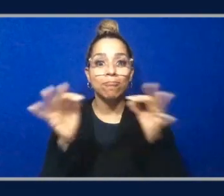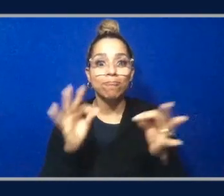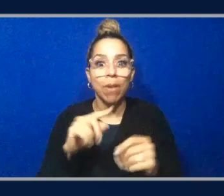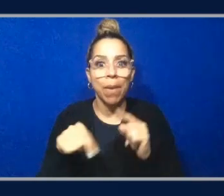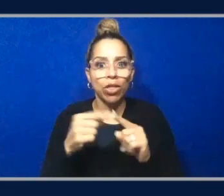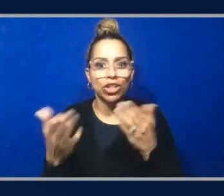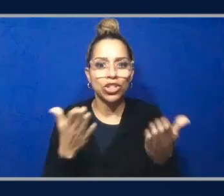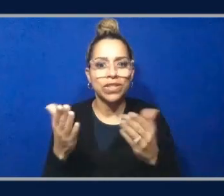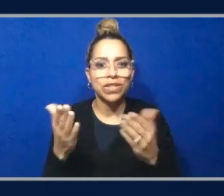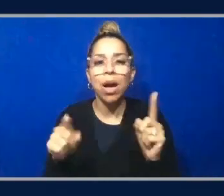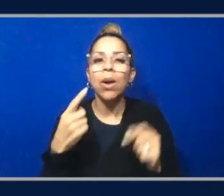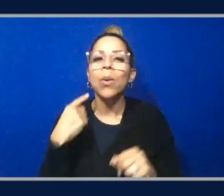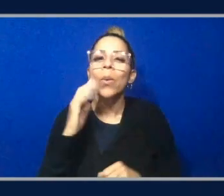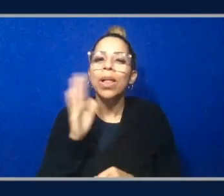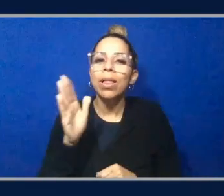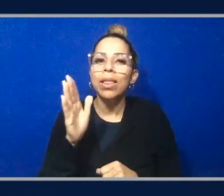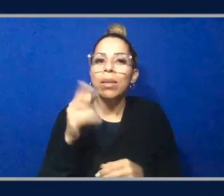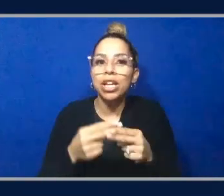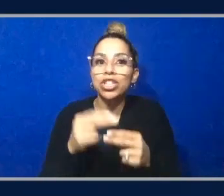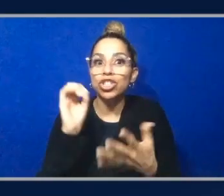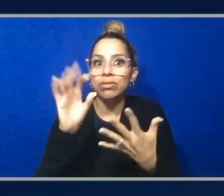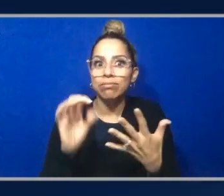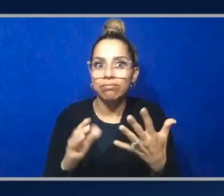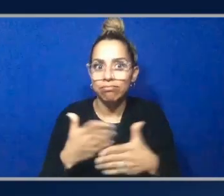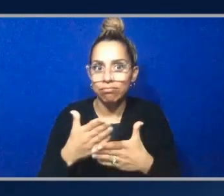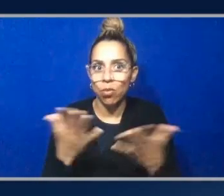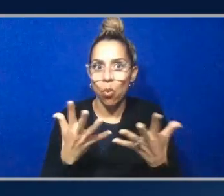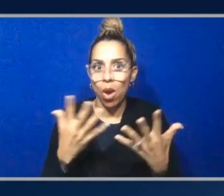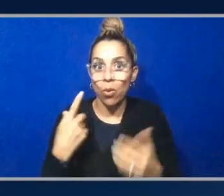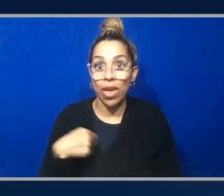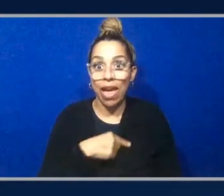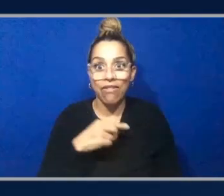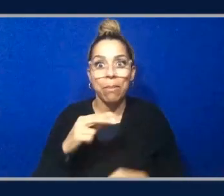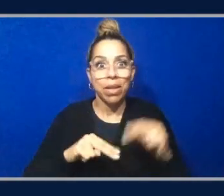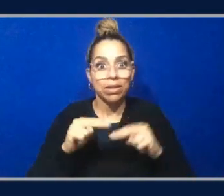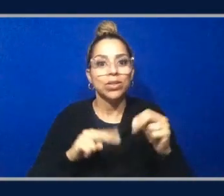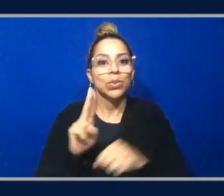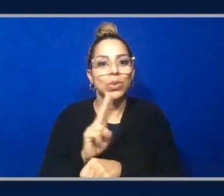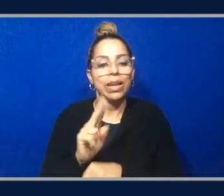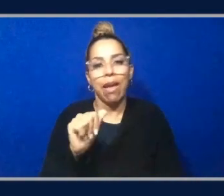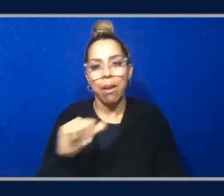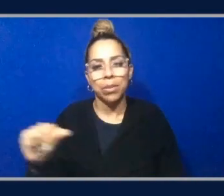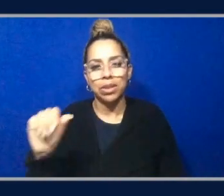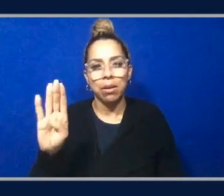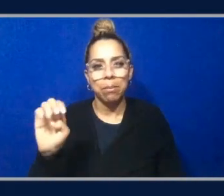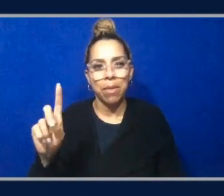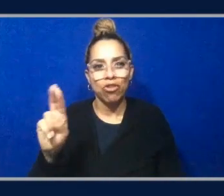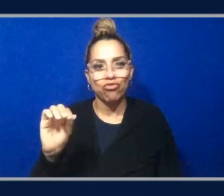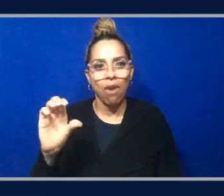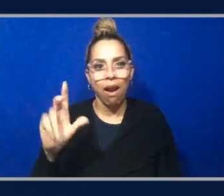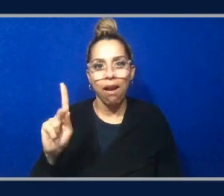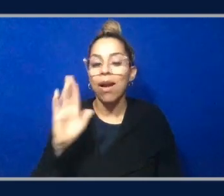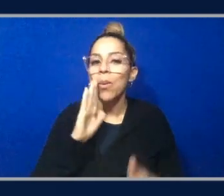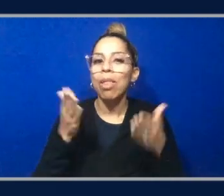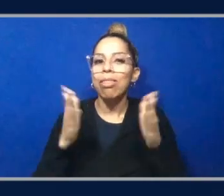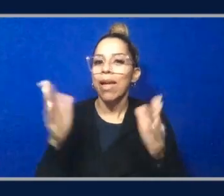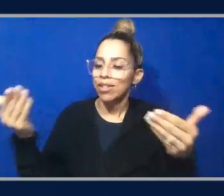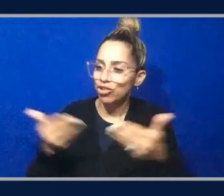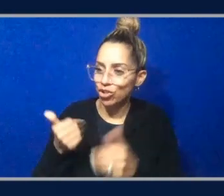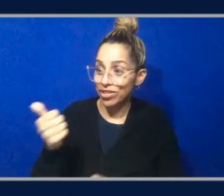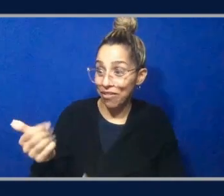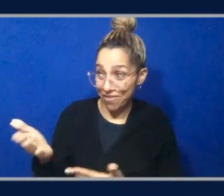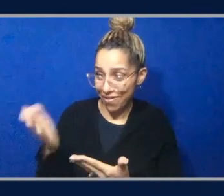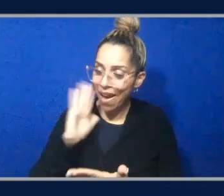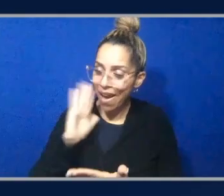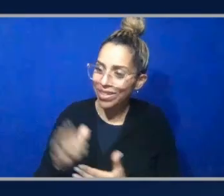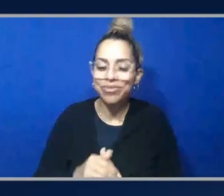built, what Tiffany has built with Amazon Bedrock. So to start off, I'm going to let Tiffany introduce herself. Tiffany, hi. Hi, Darko.